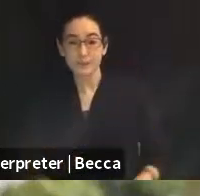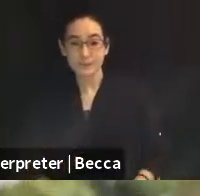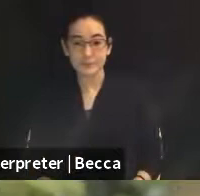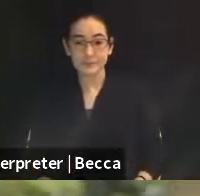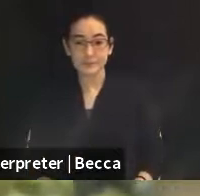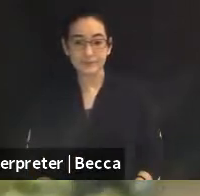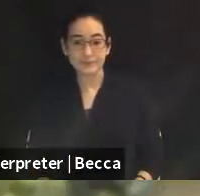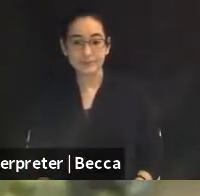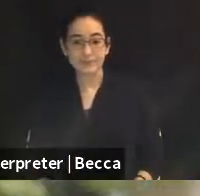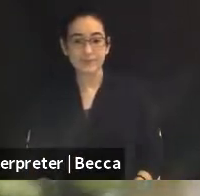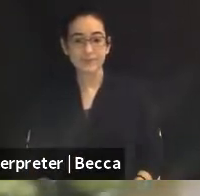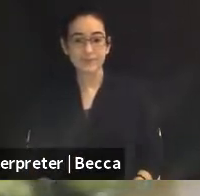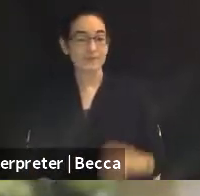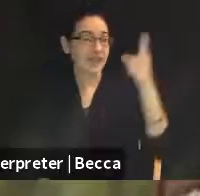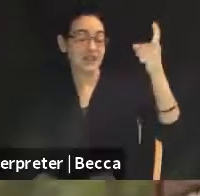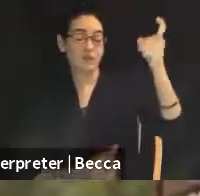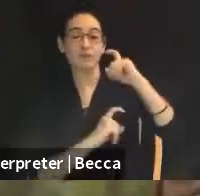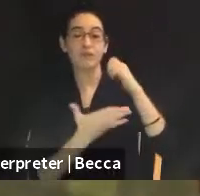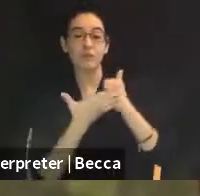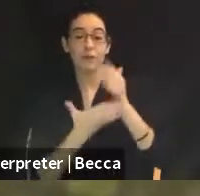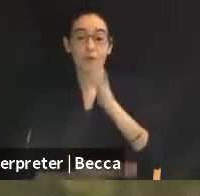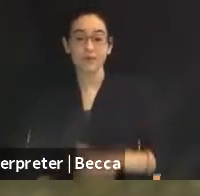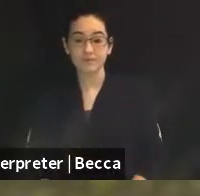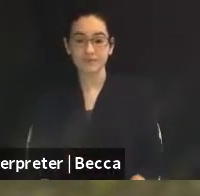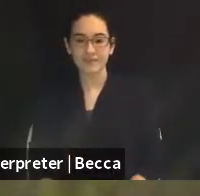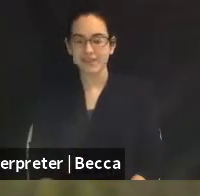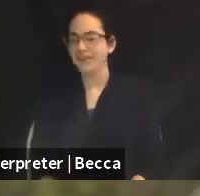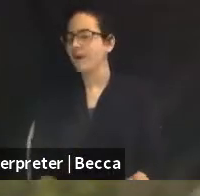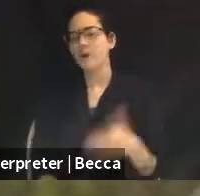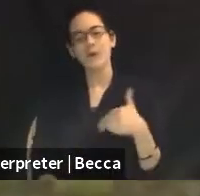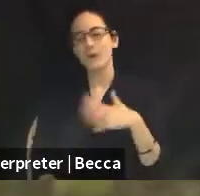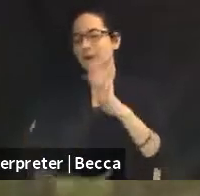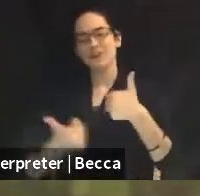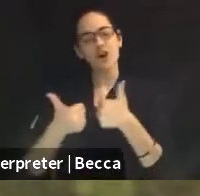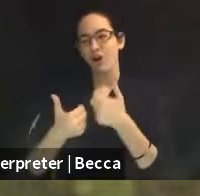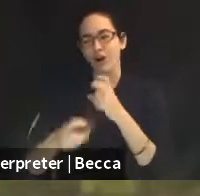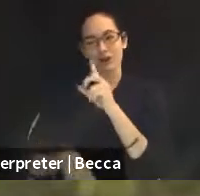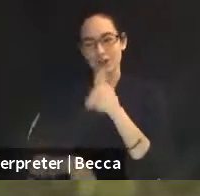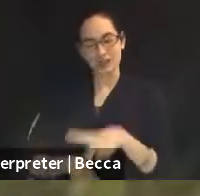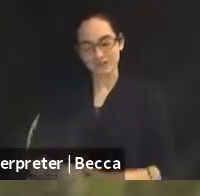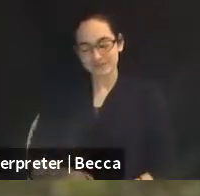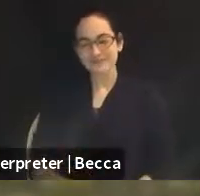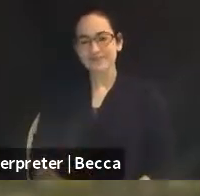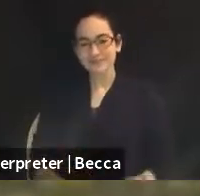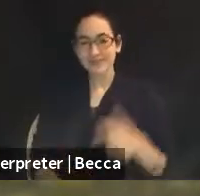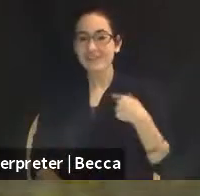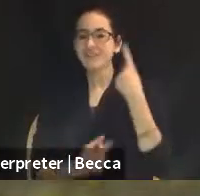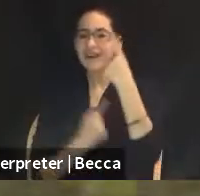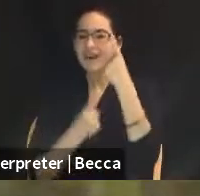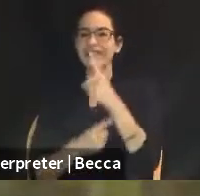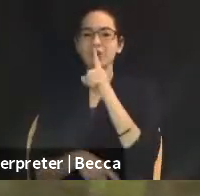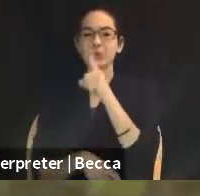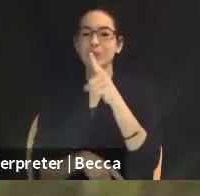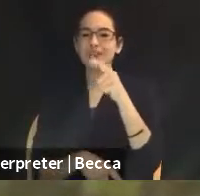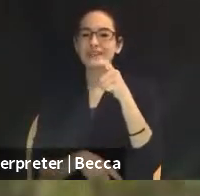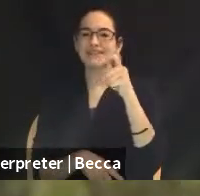it comes to you in your time of need, so to speak. Gosh, that's a hard one. I think you have to really sink into the